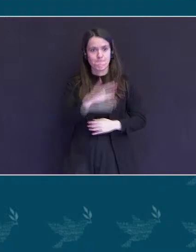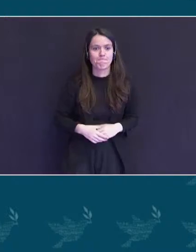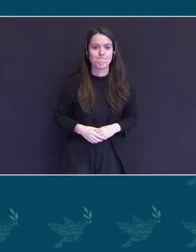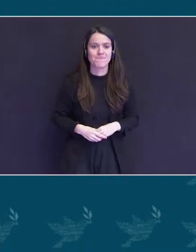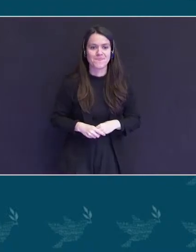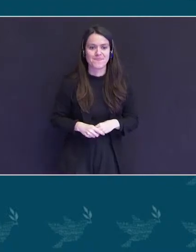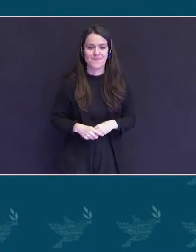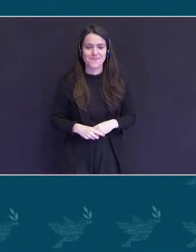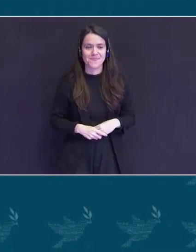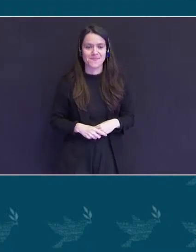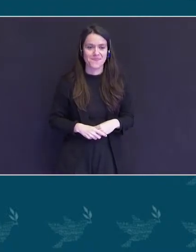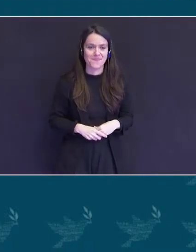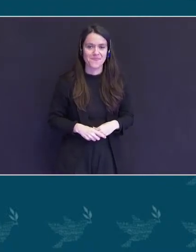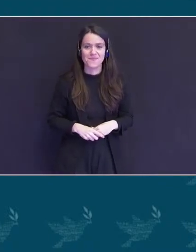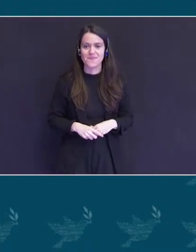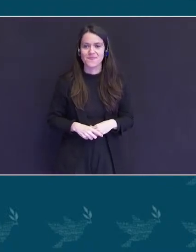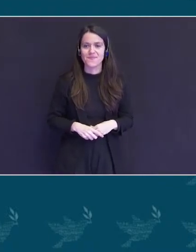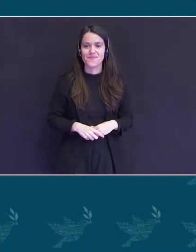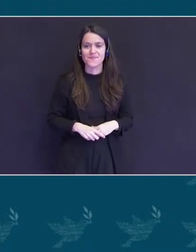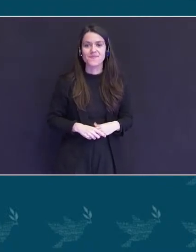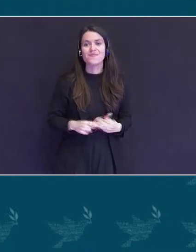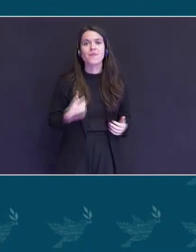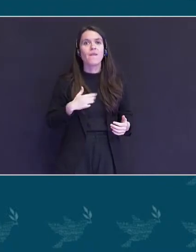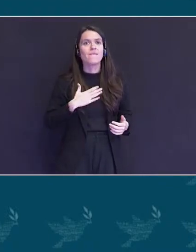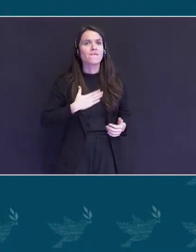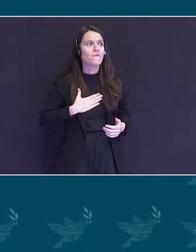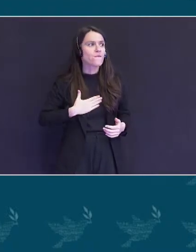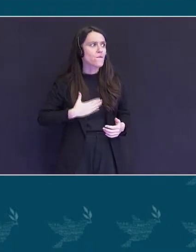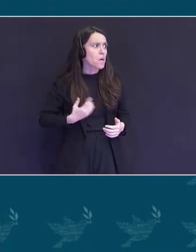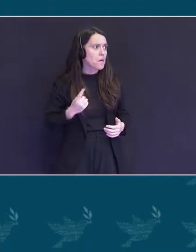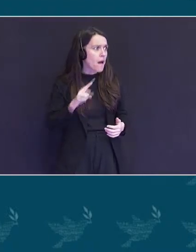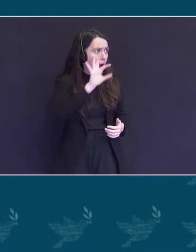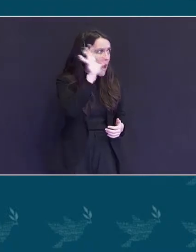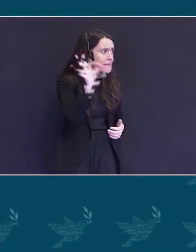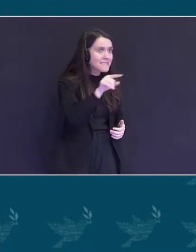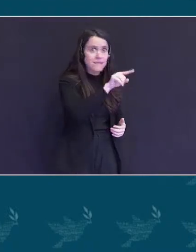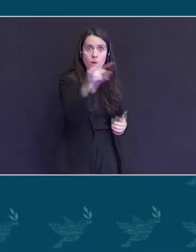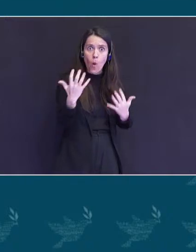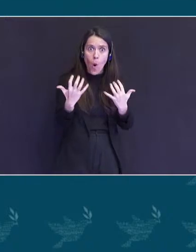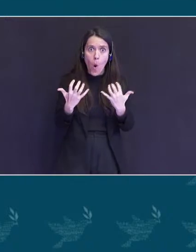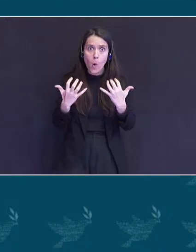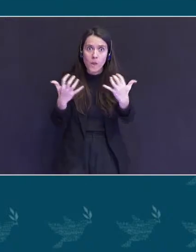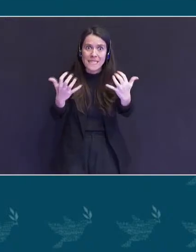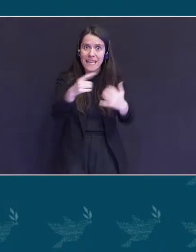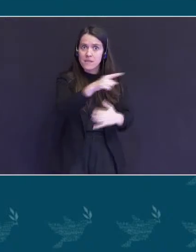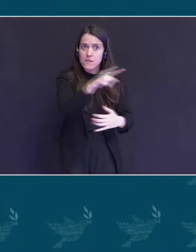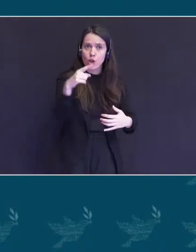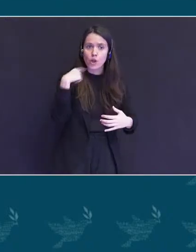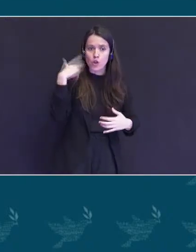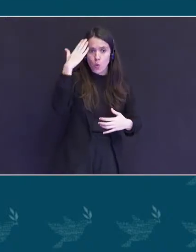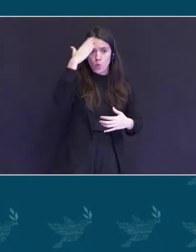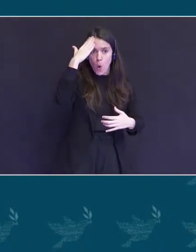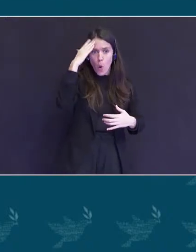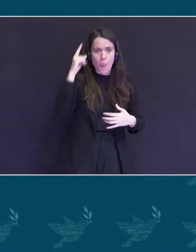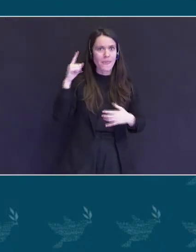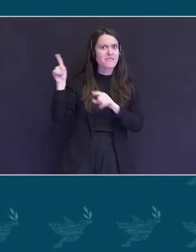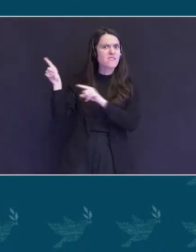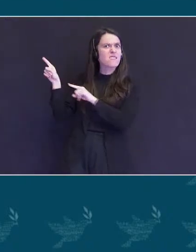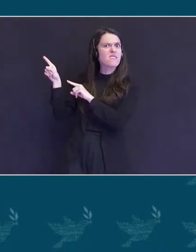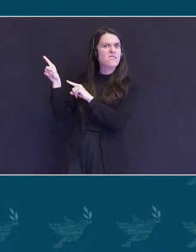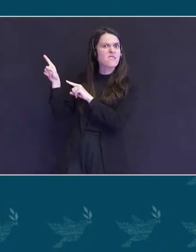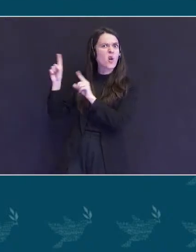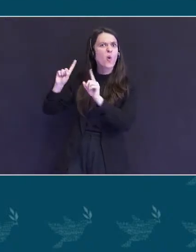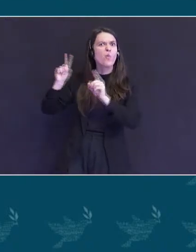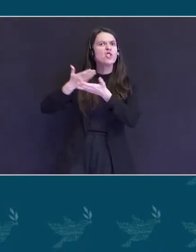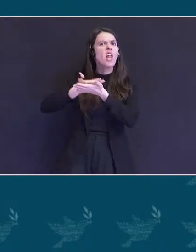Before we move on, I'd like to ask anyone in the audience if they know what language this book page